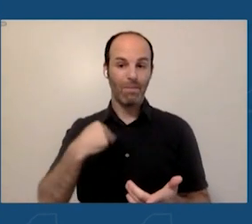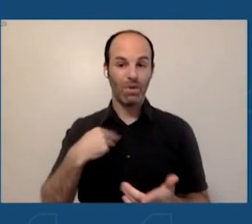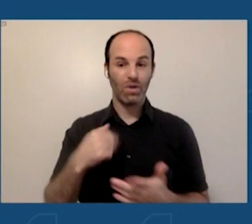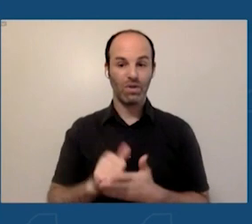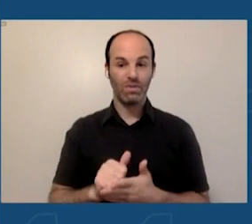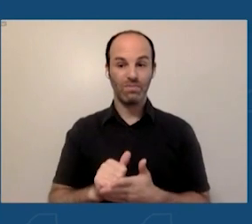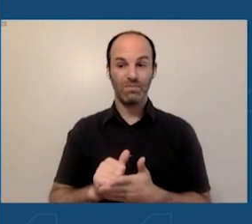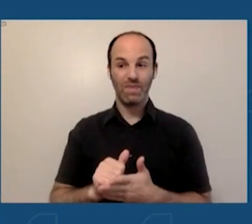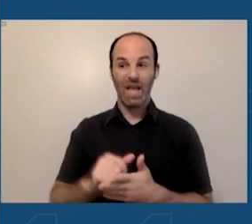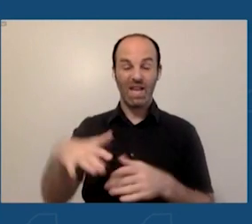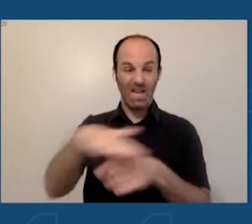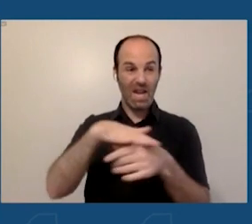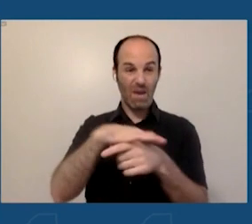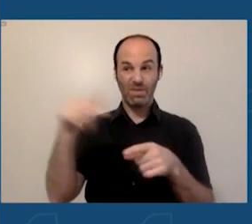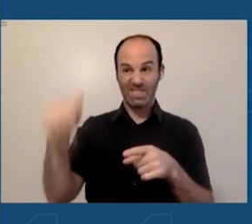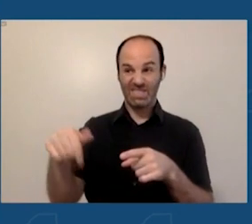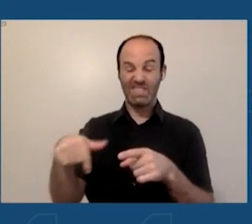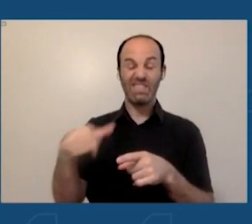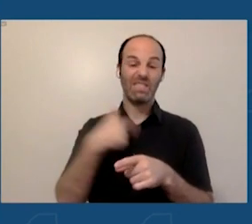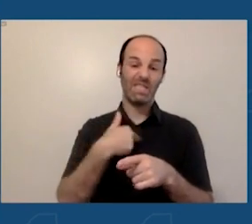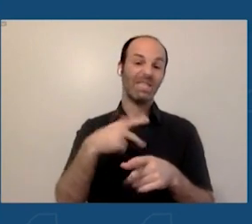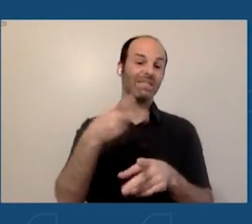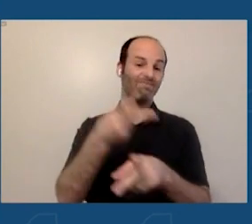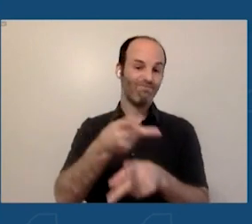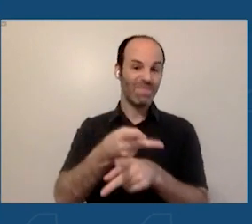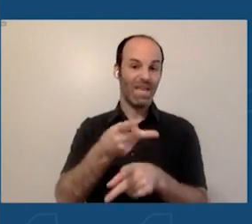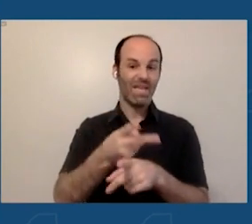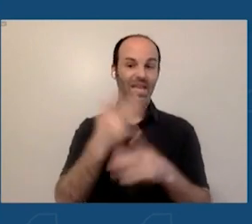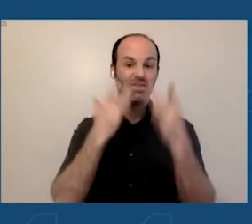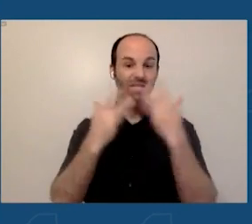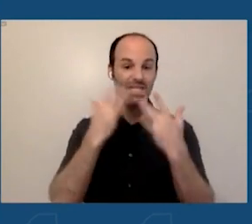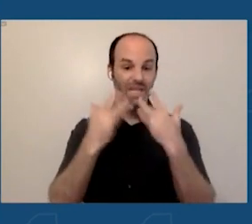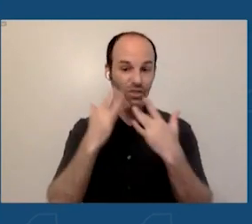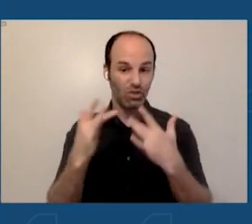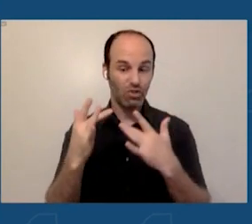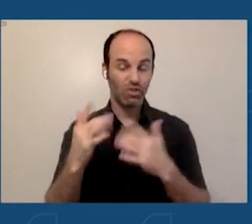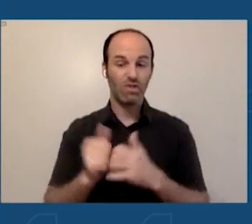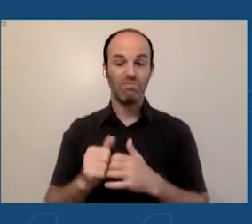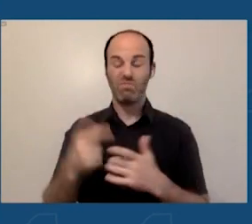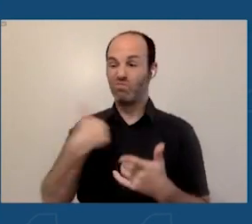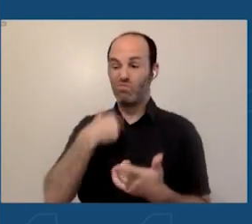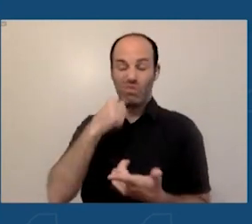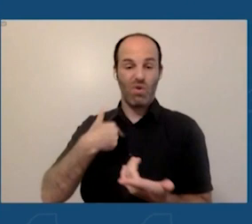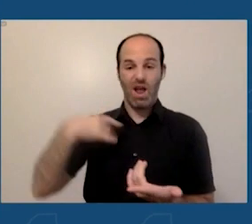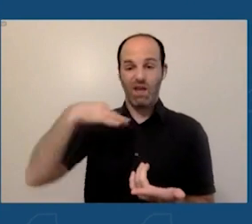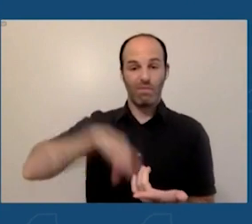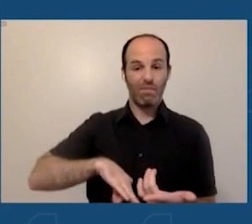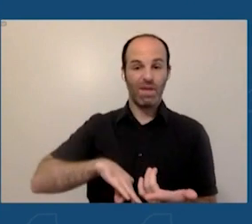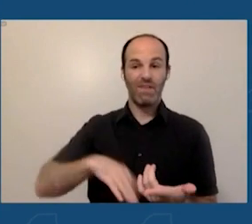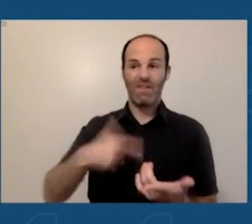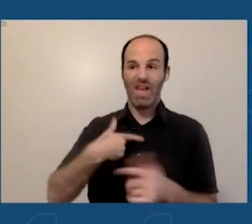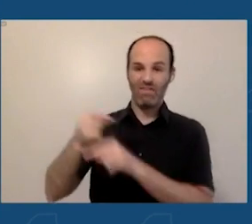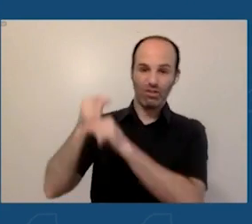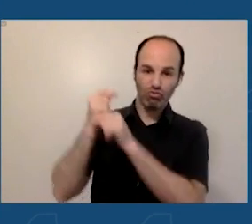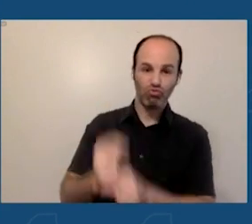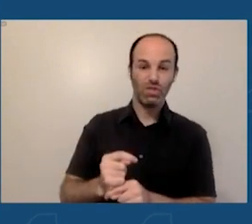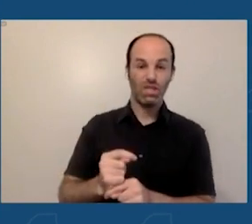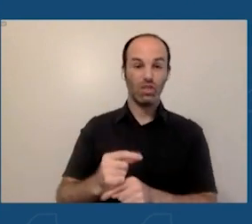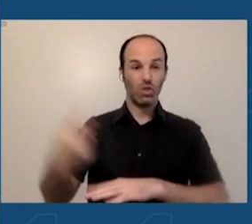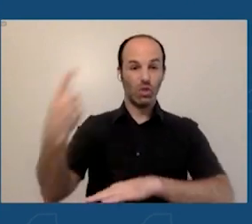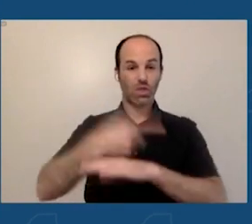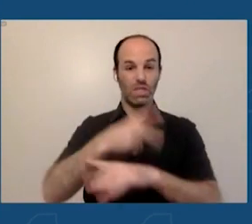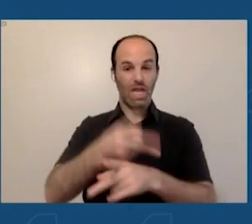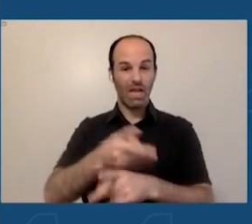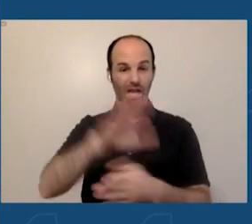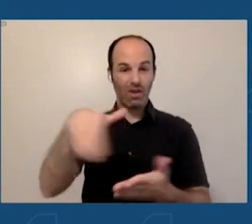daycare deserts. And we don't have the benefit of having like the traditional daycare centers, the brick and